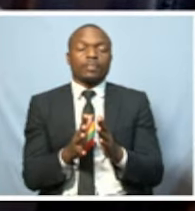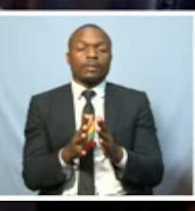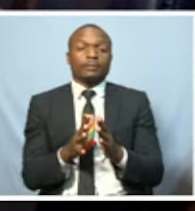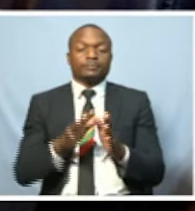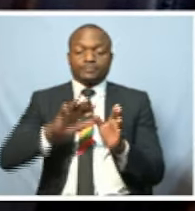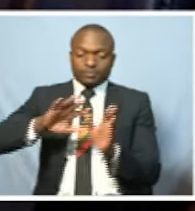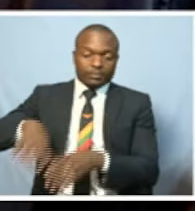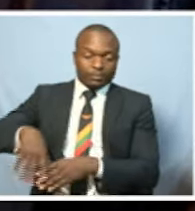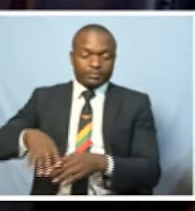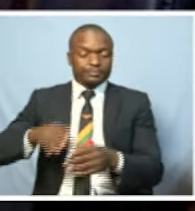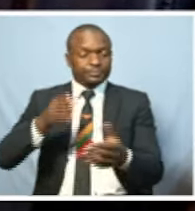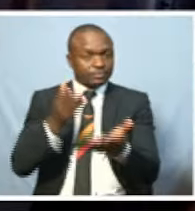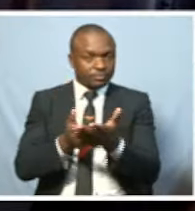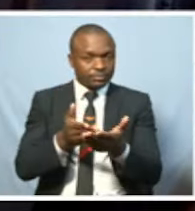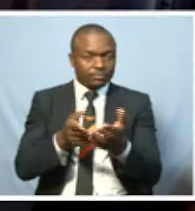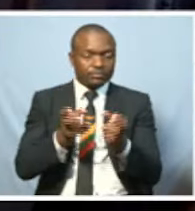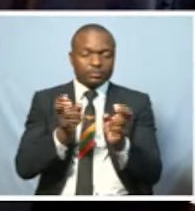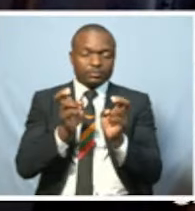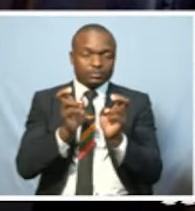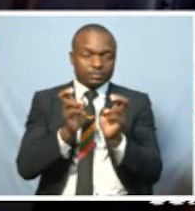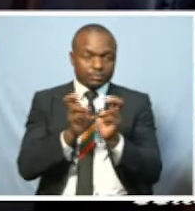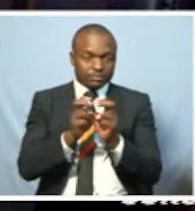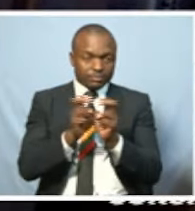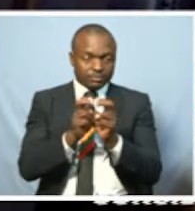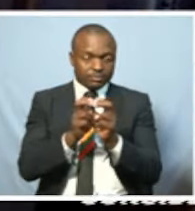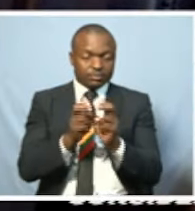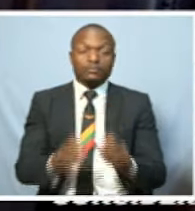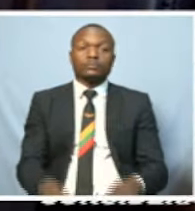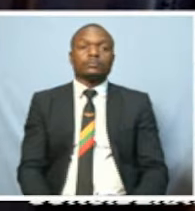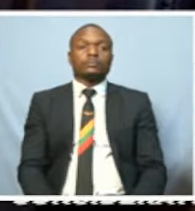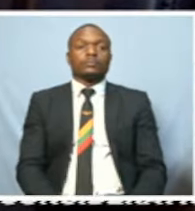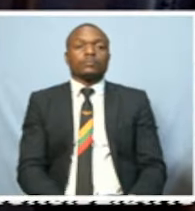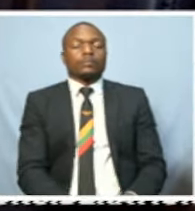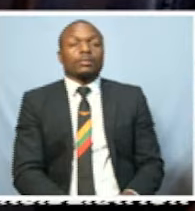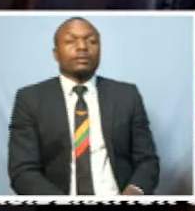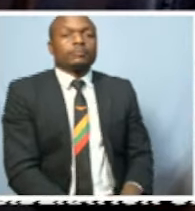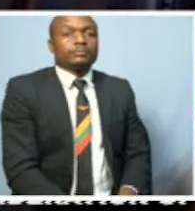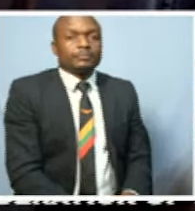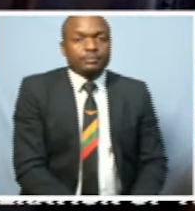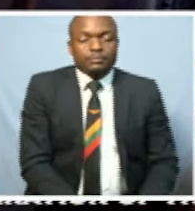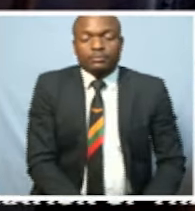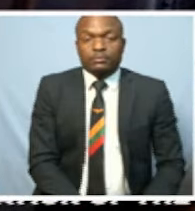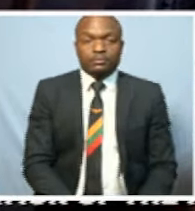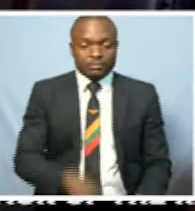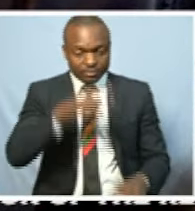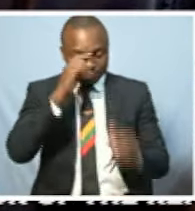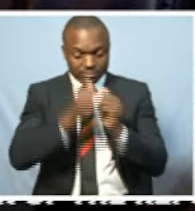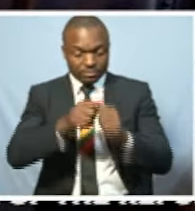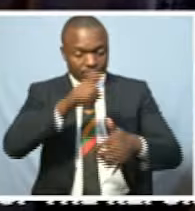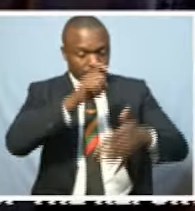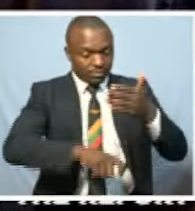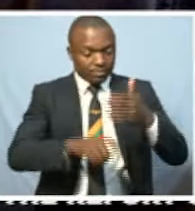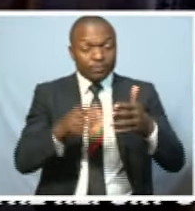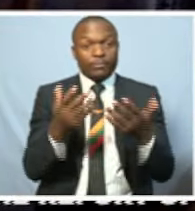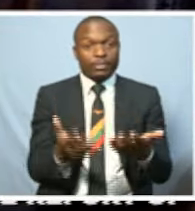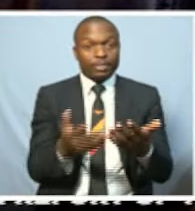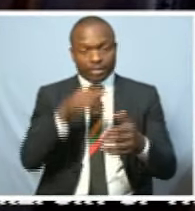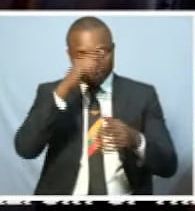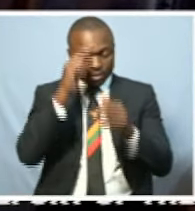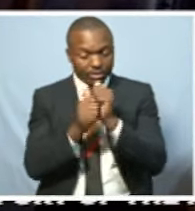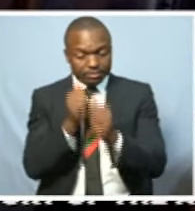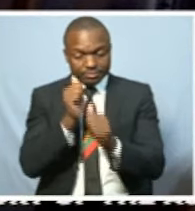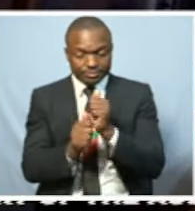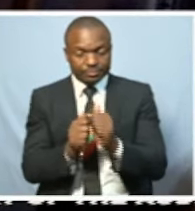these particular projects? Is it because of the price? Is it because